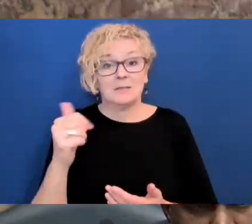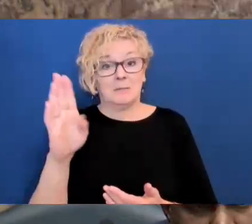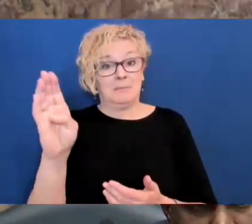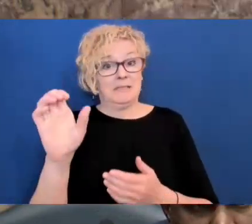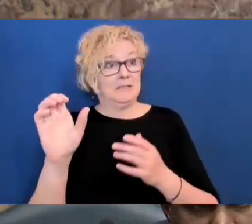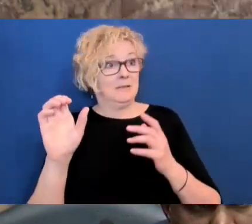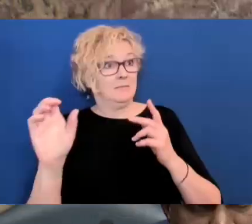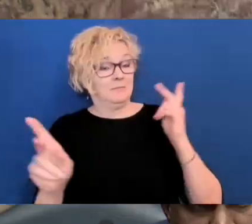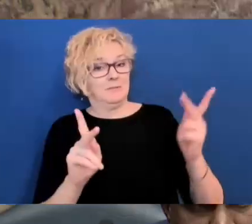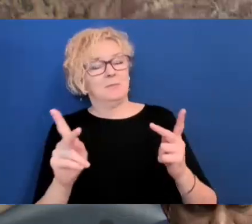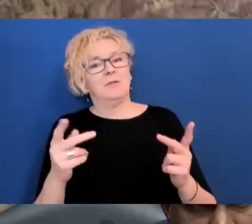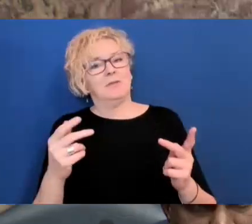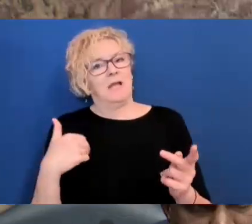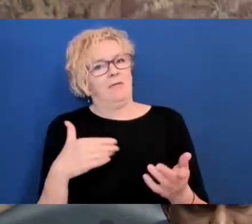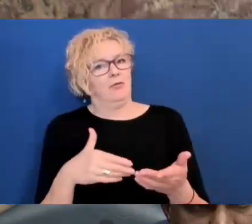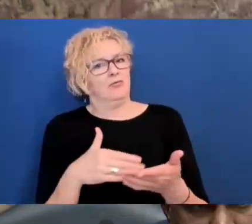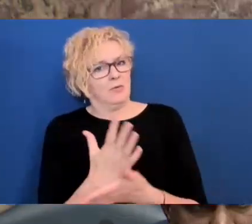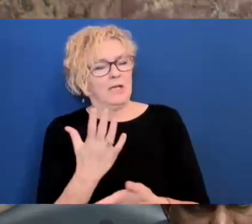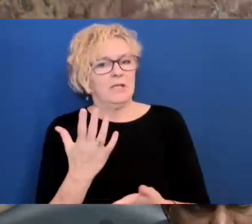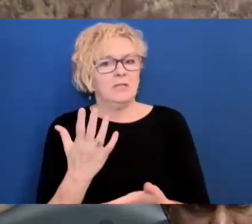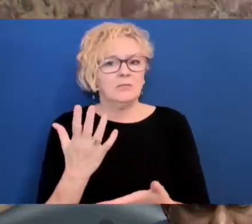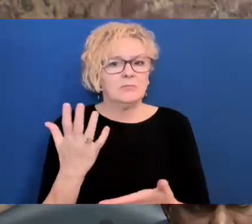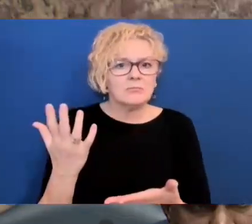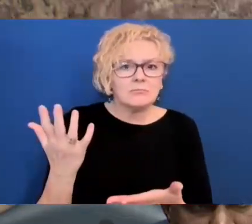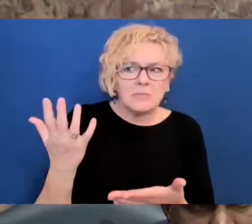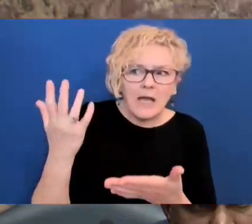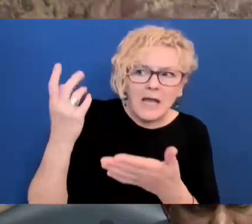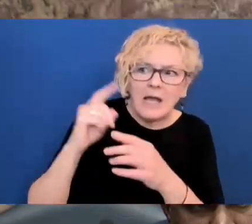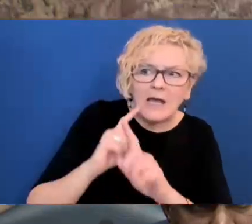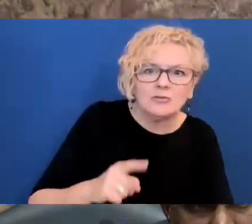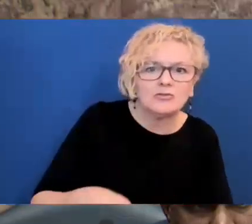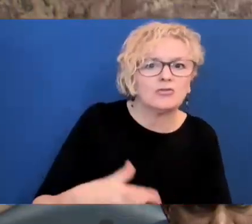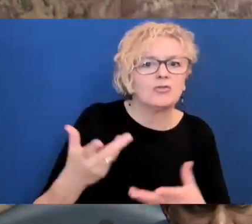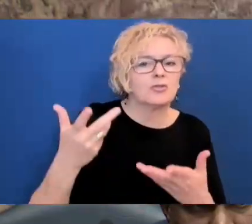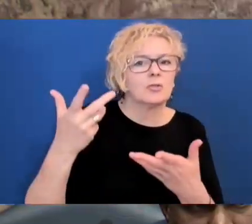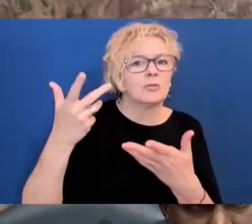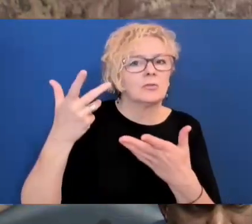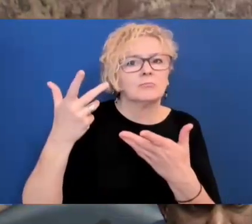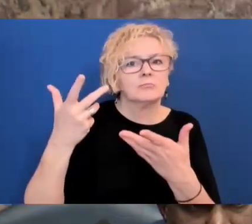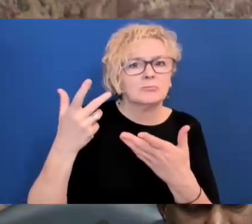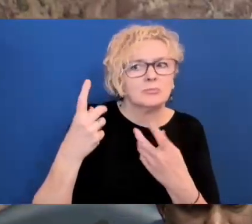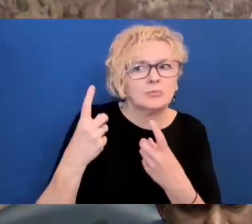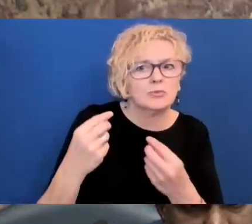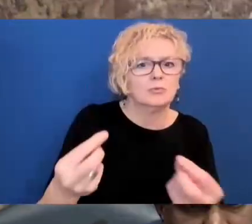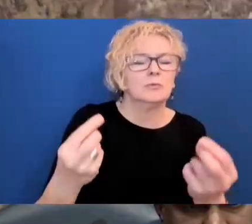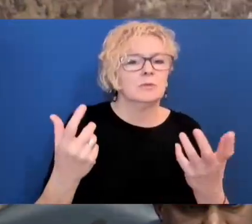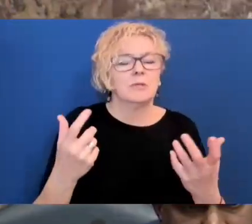opposition, as he said, this is not the first time we have seen this pattern.